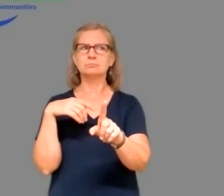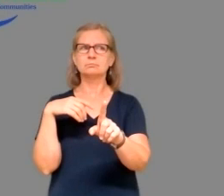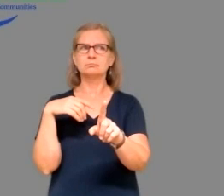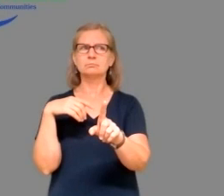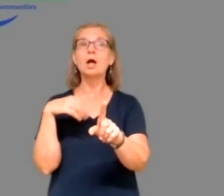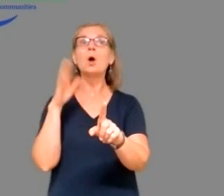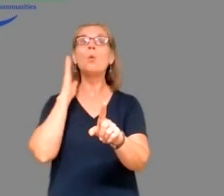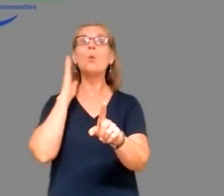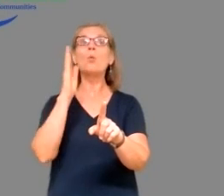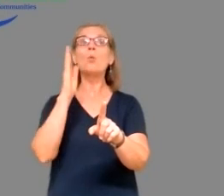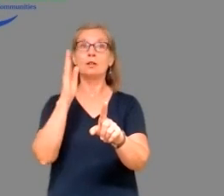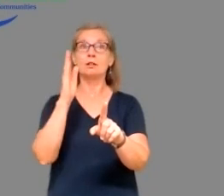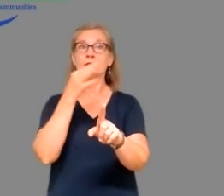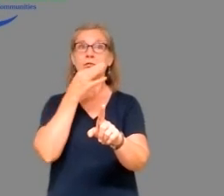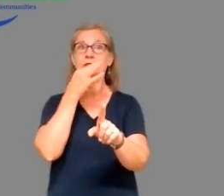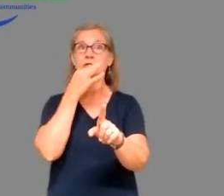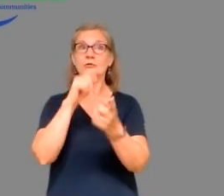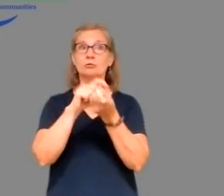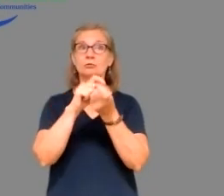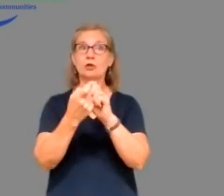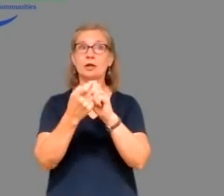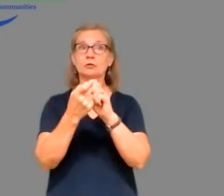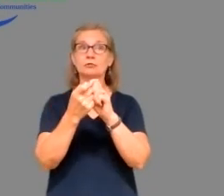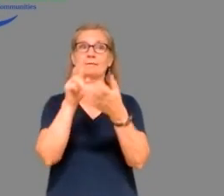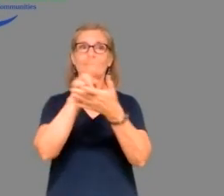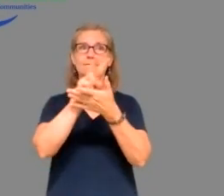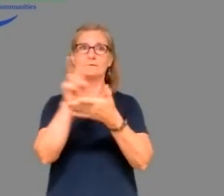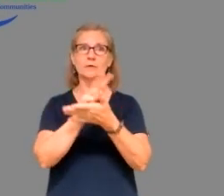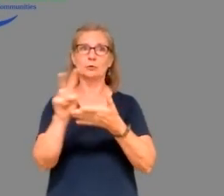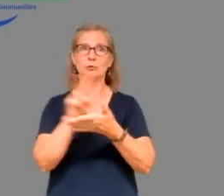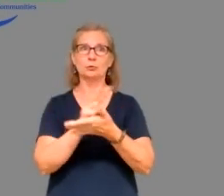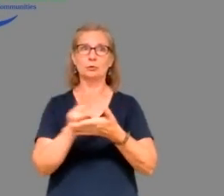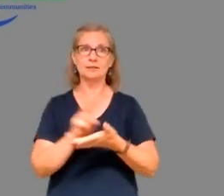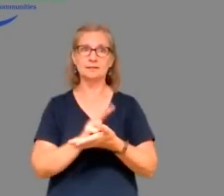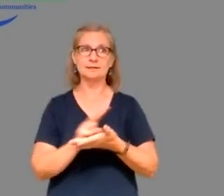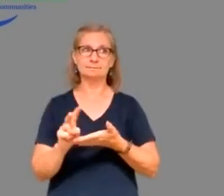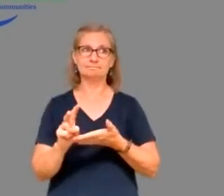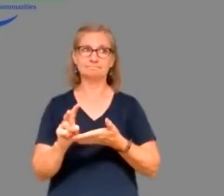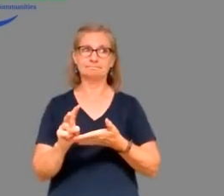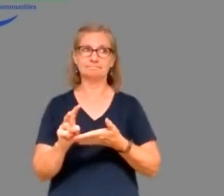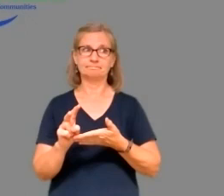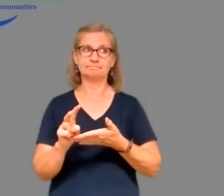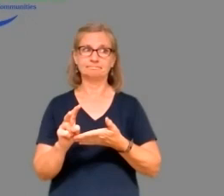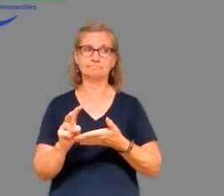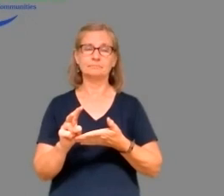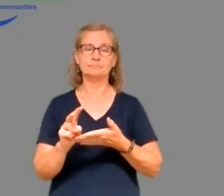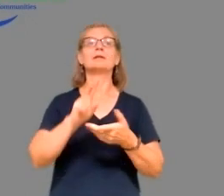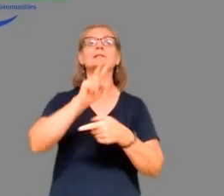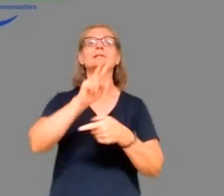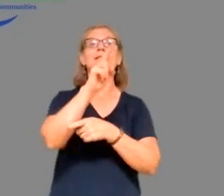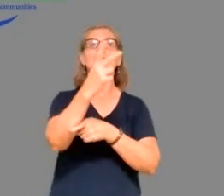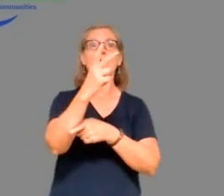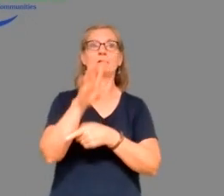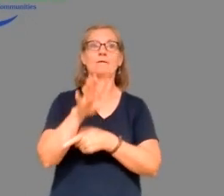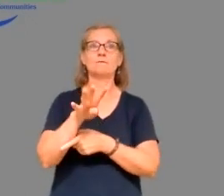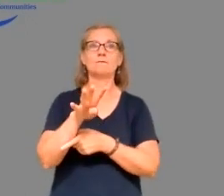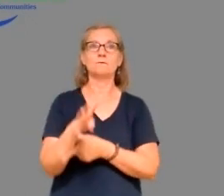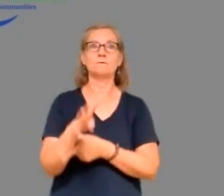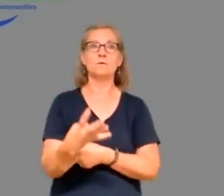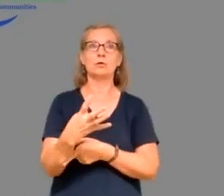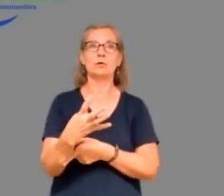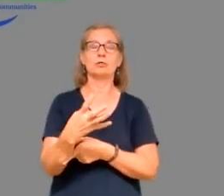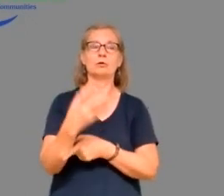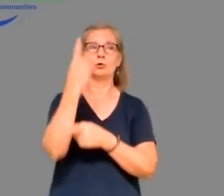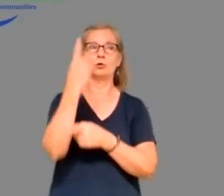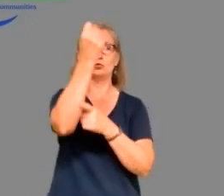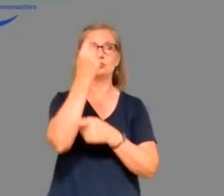other week town hall approach to where we do the second and fourth Tuesday of every month.